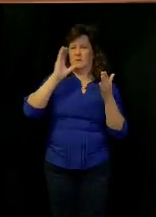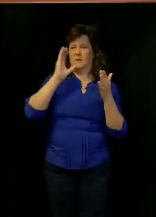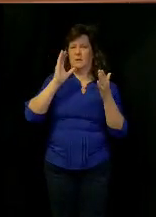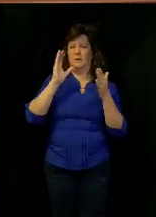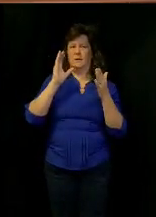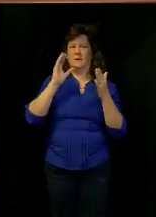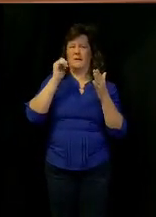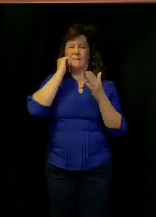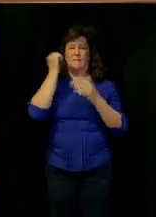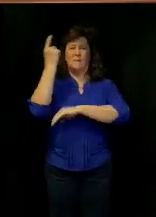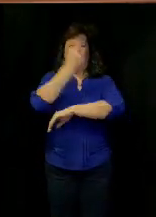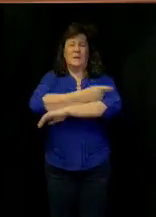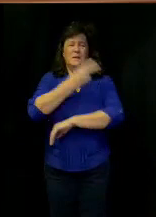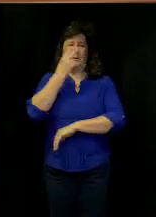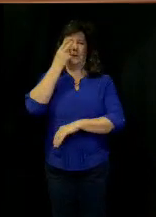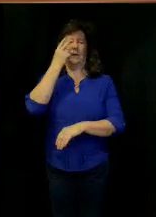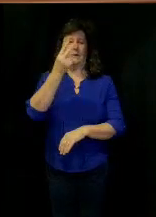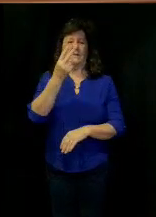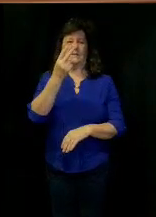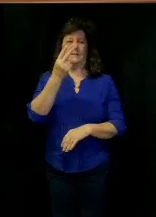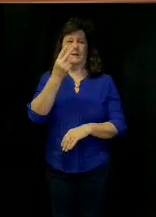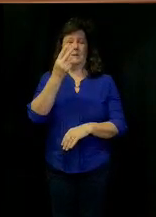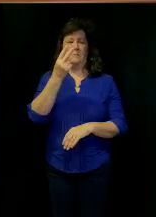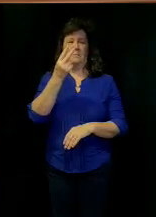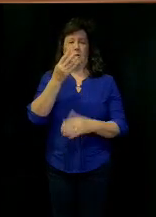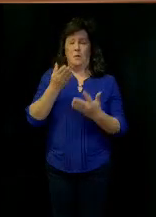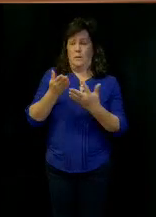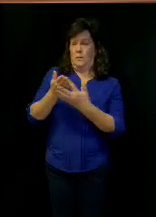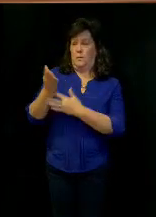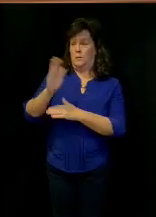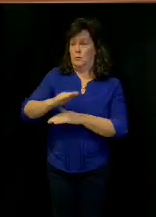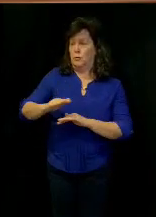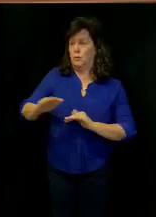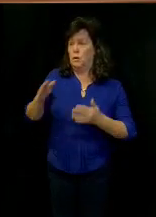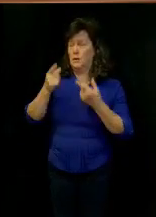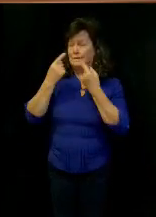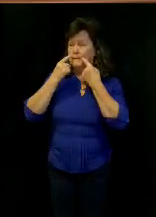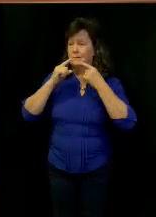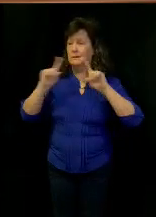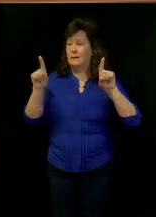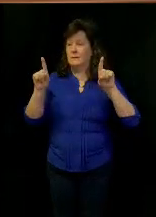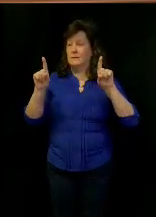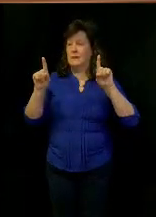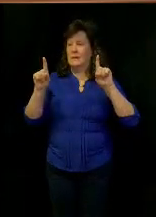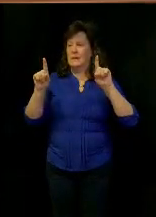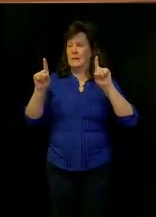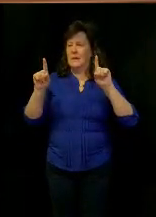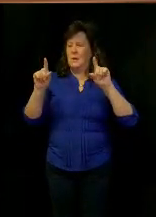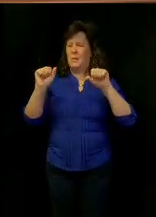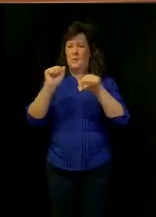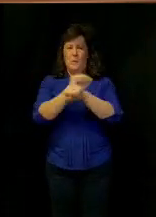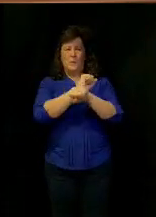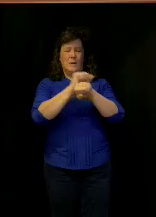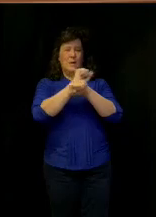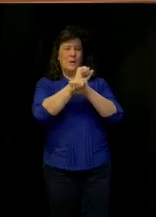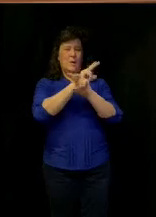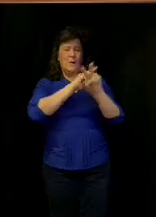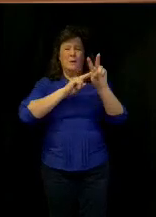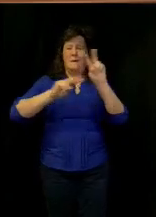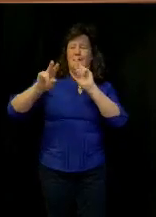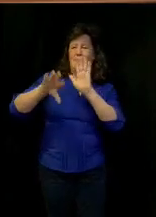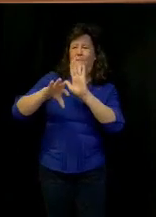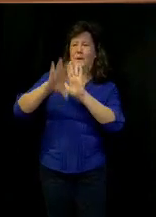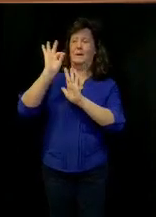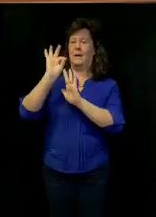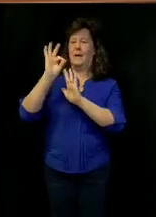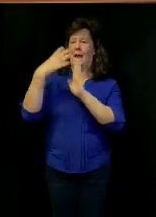every day. We seek it in our kids' successes. We're trying to find out, right? We're looking to the